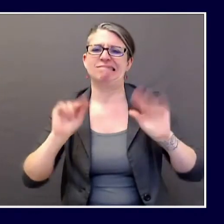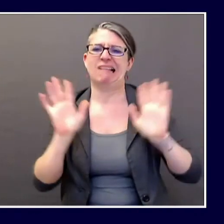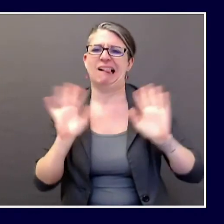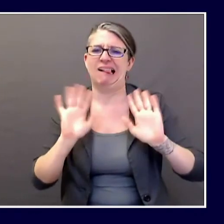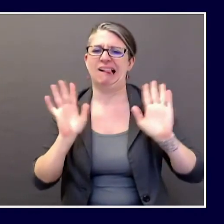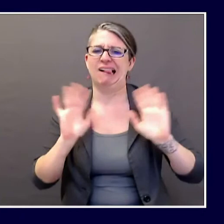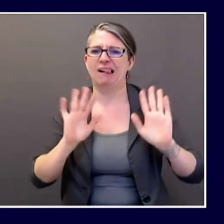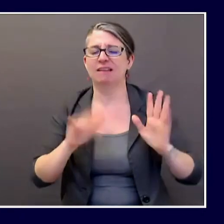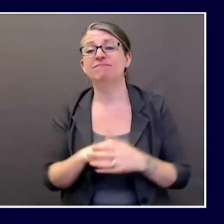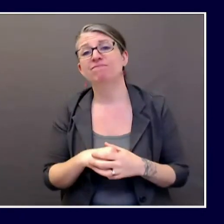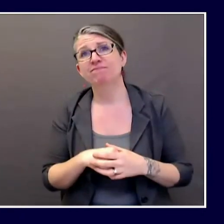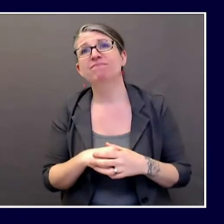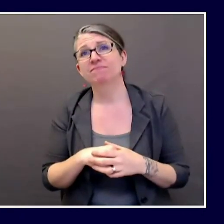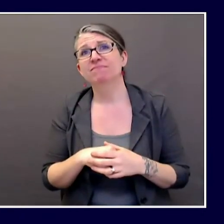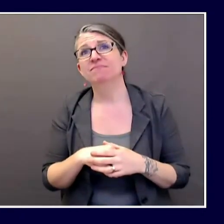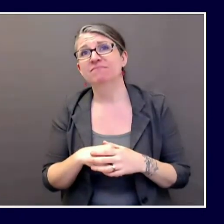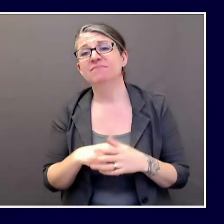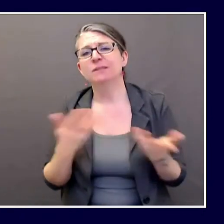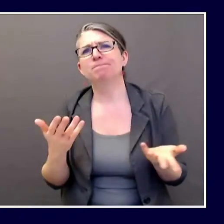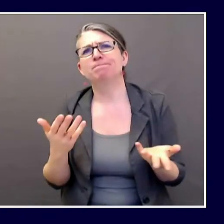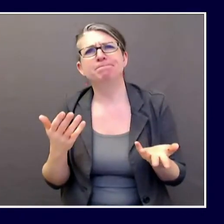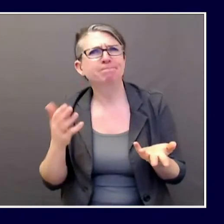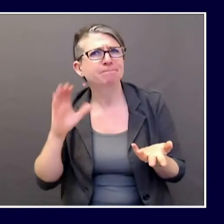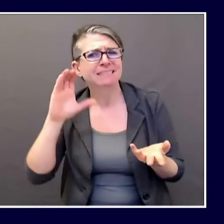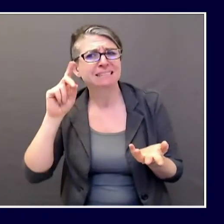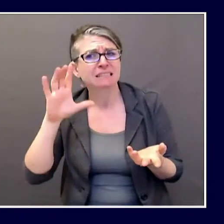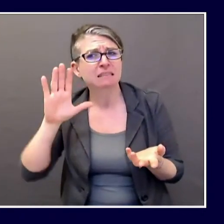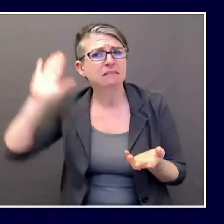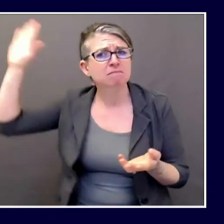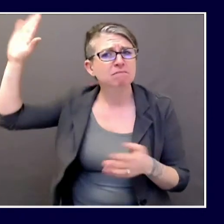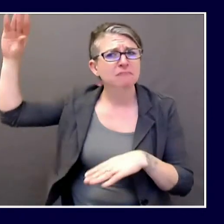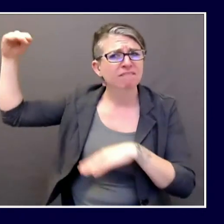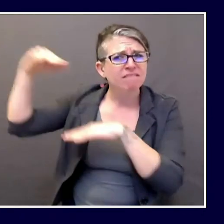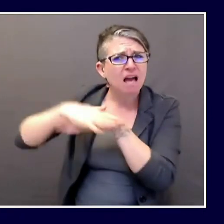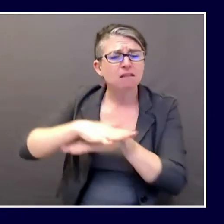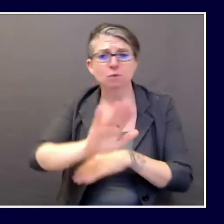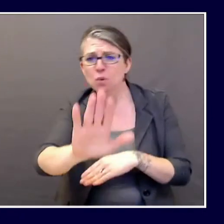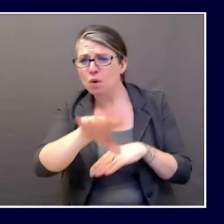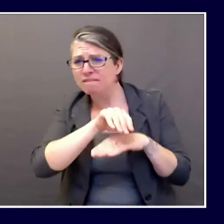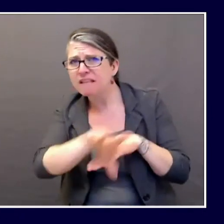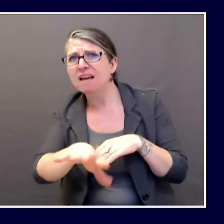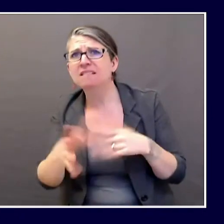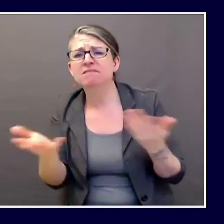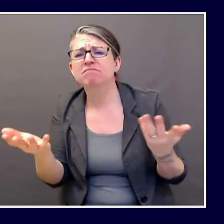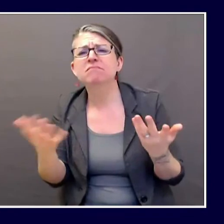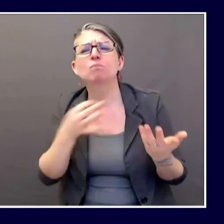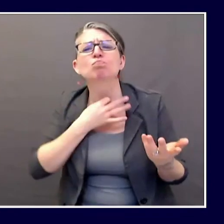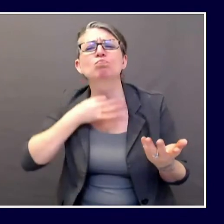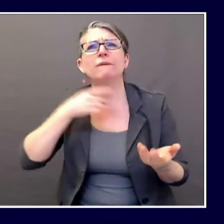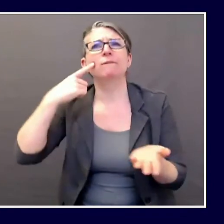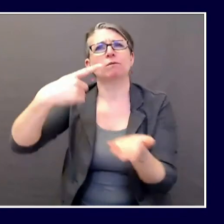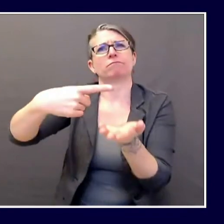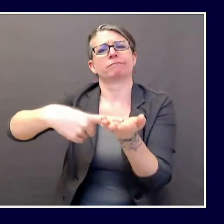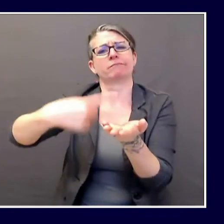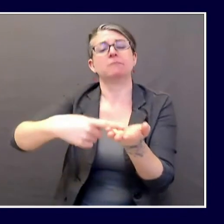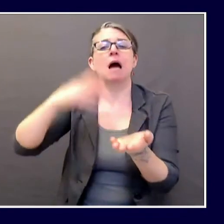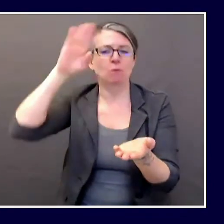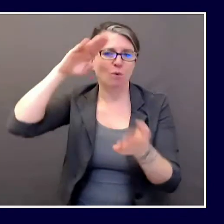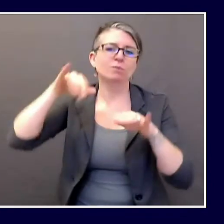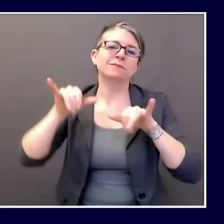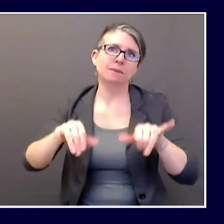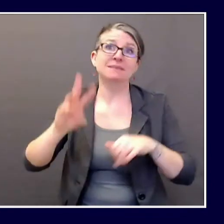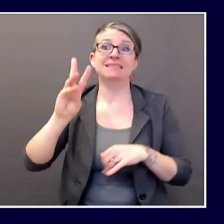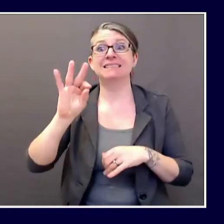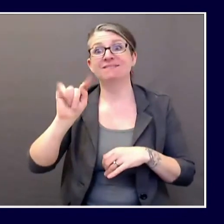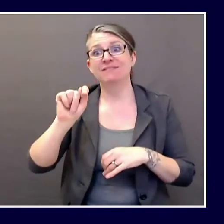foot spacing. Is the CDC advising on that issue in particular about how to get back to that 5 days a week of in-person learning?